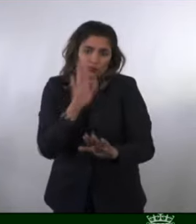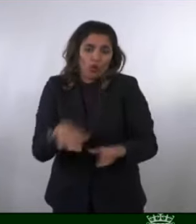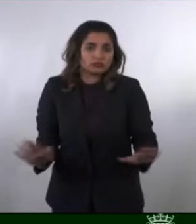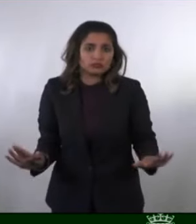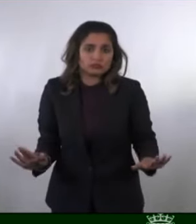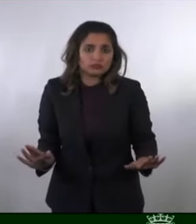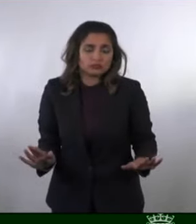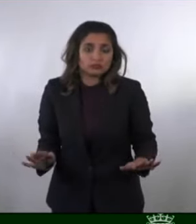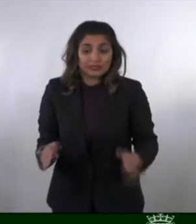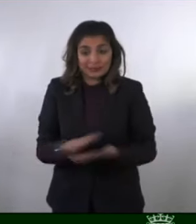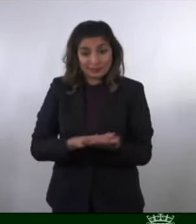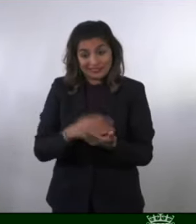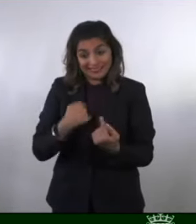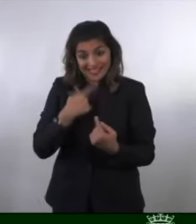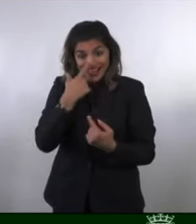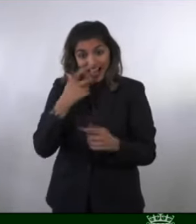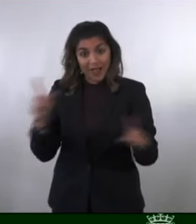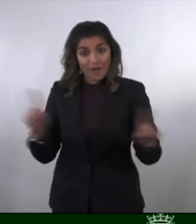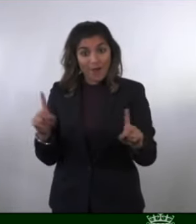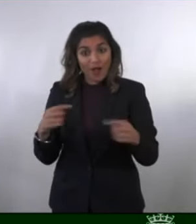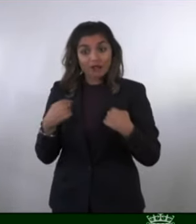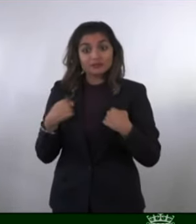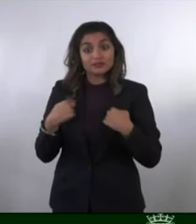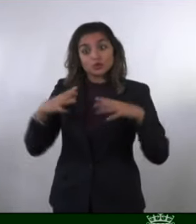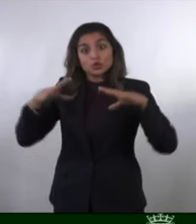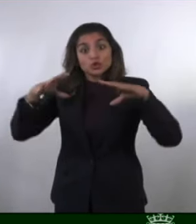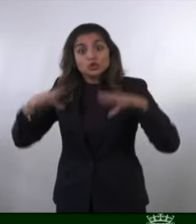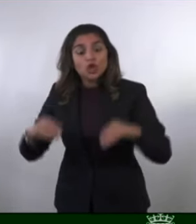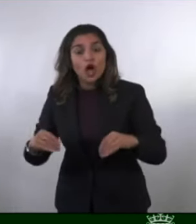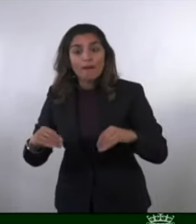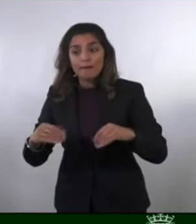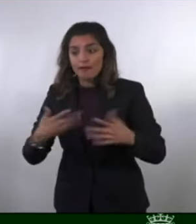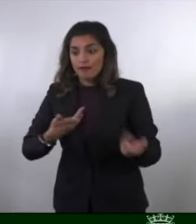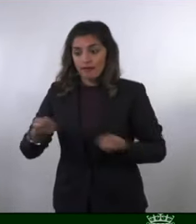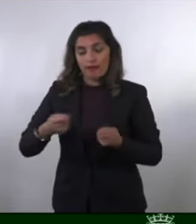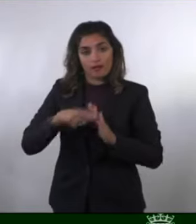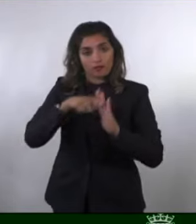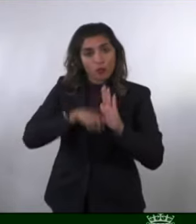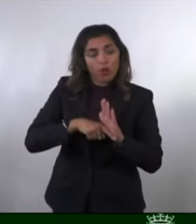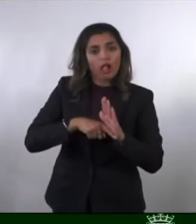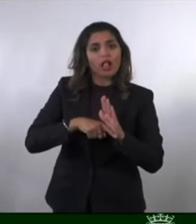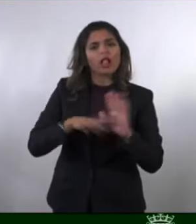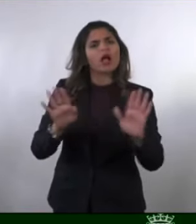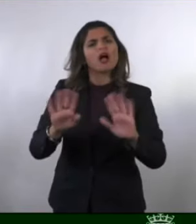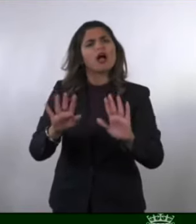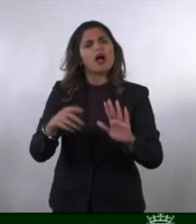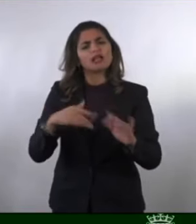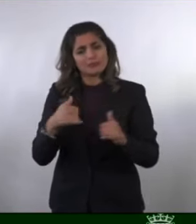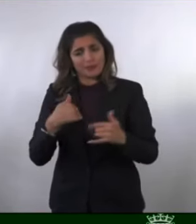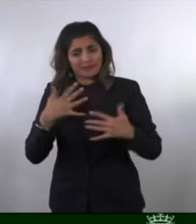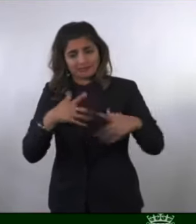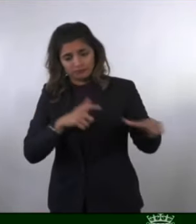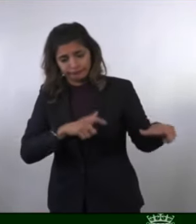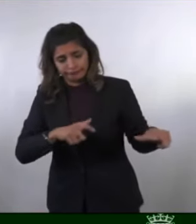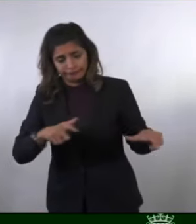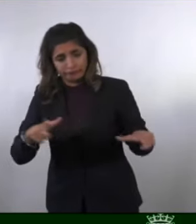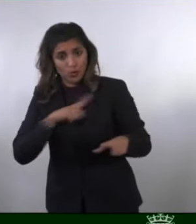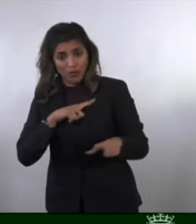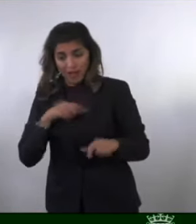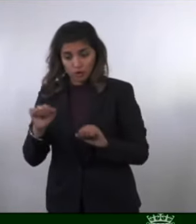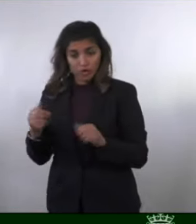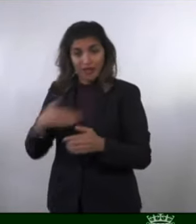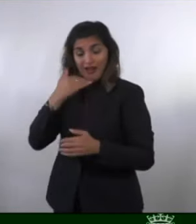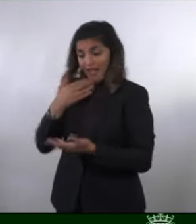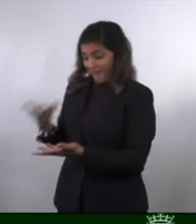to dispense with the kind of restraints that we need to employ. The risk is that we would simply see